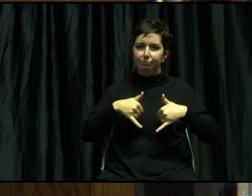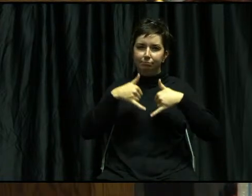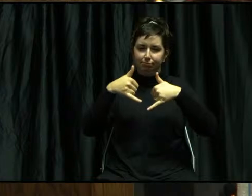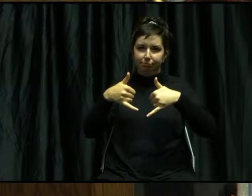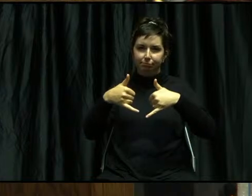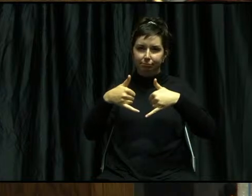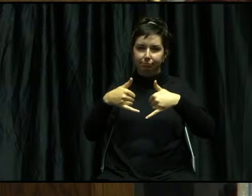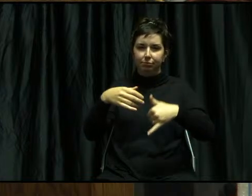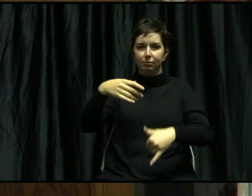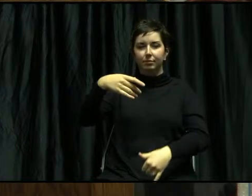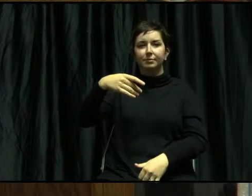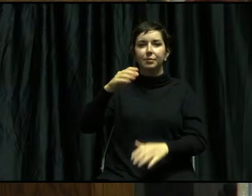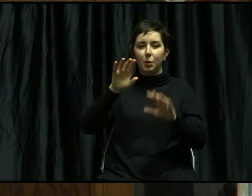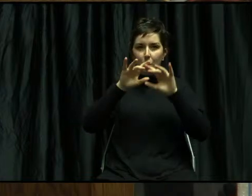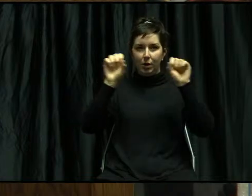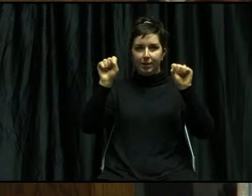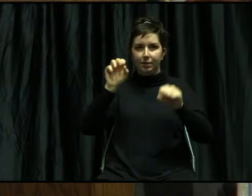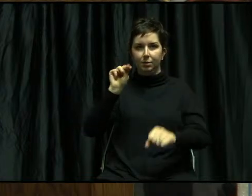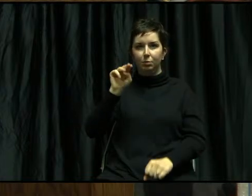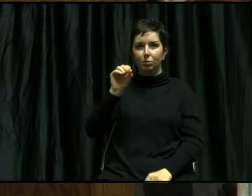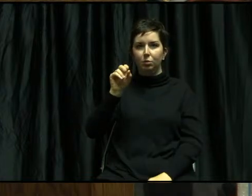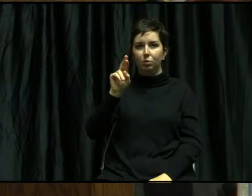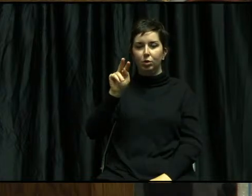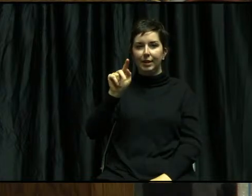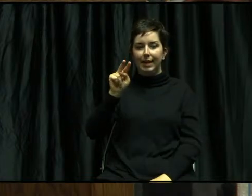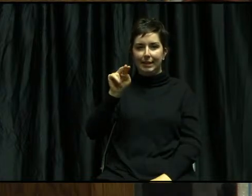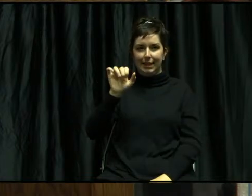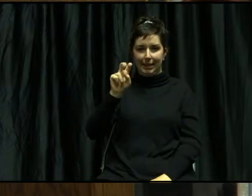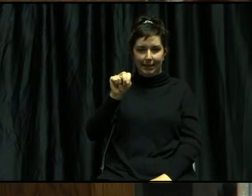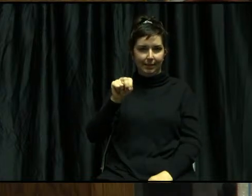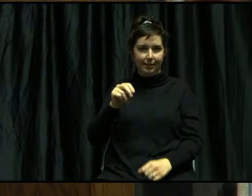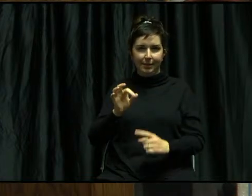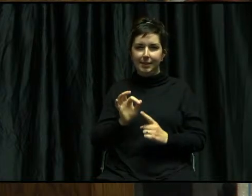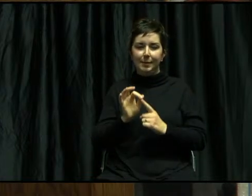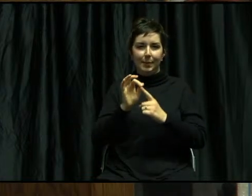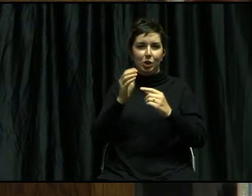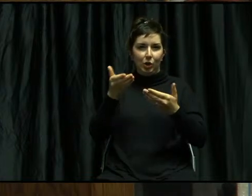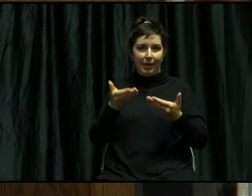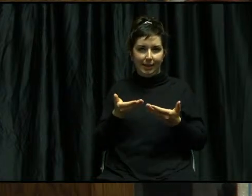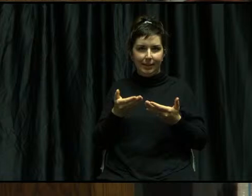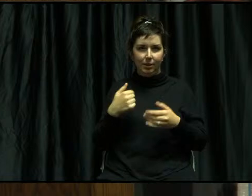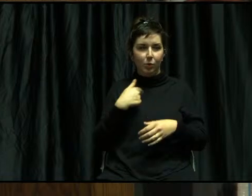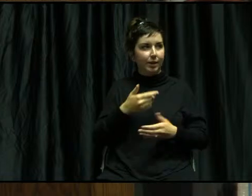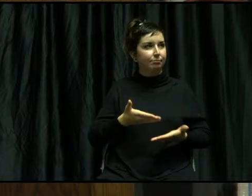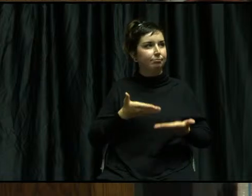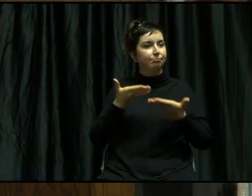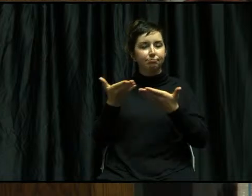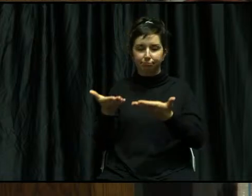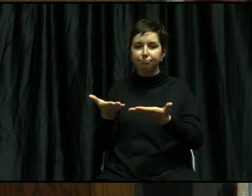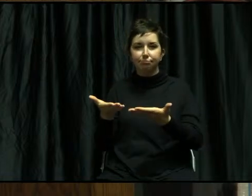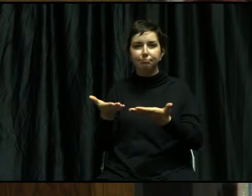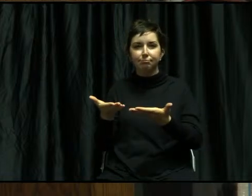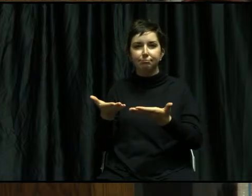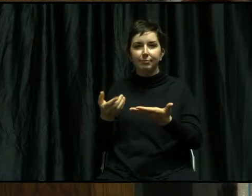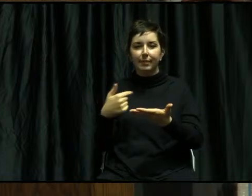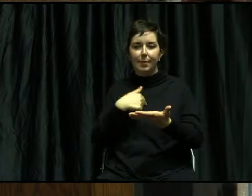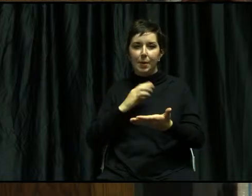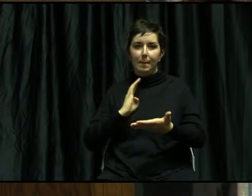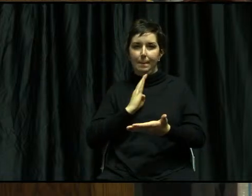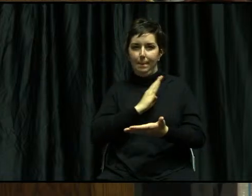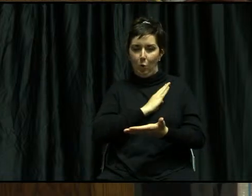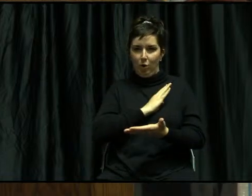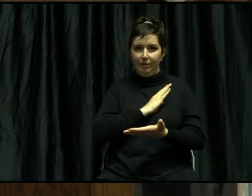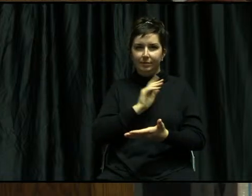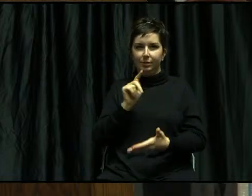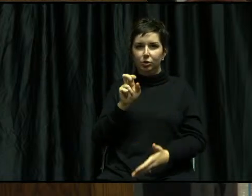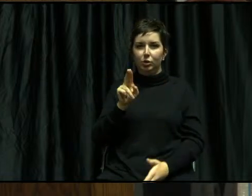President Mortensen, honored guest, distinguished faculty, it is my recommendation as chair of the Board of Trustees that the honorary